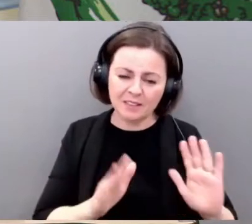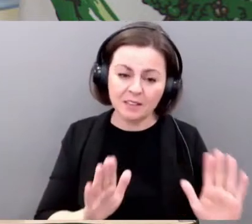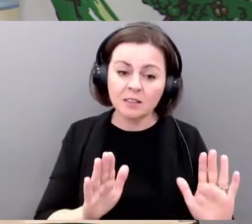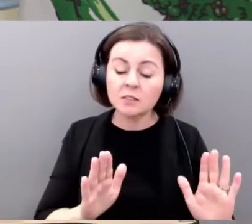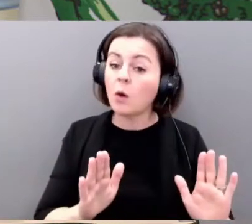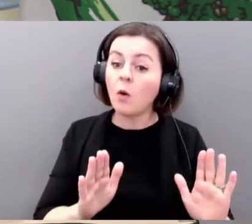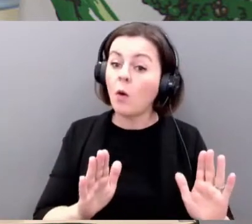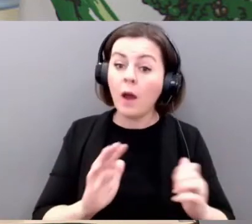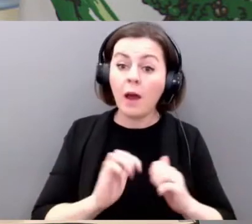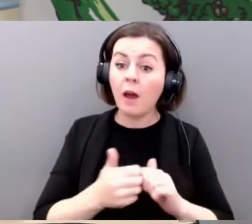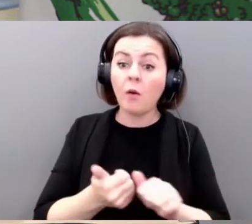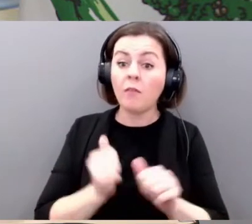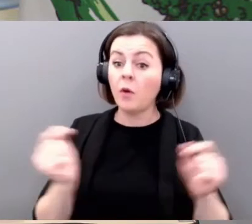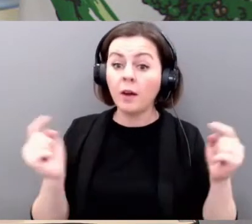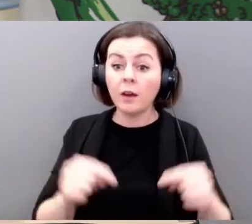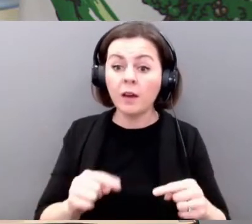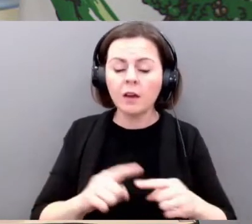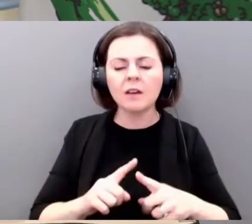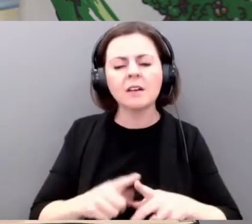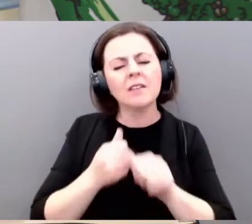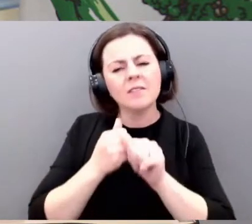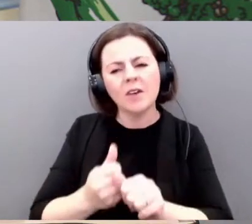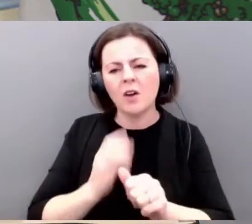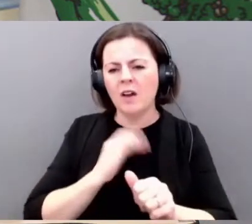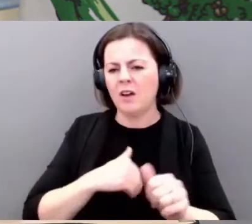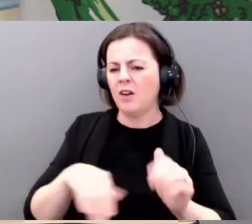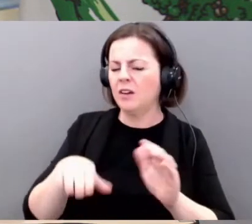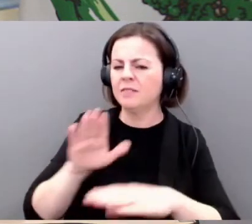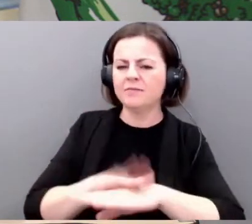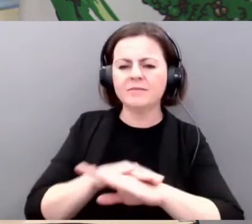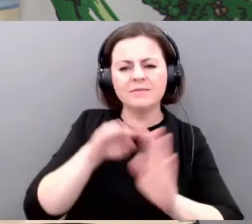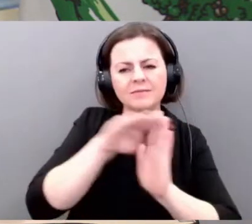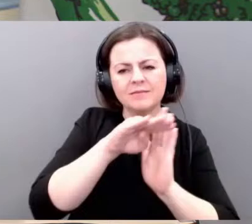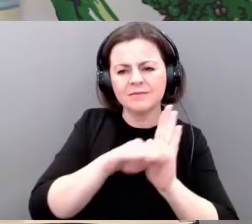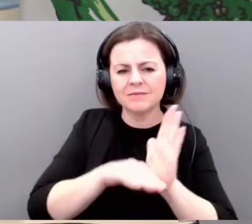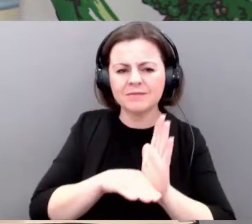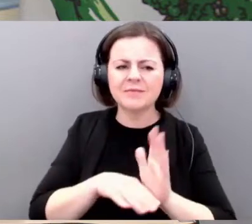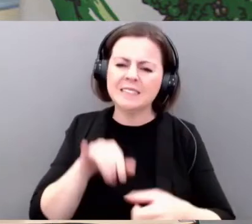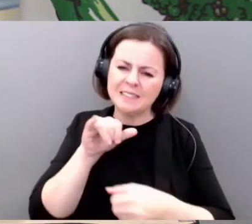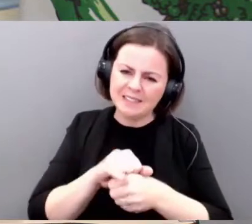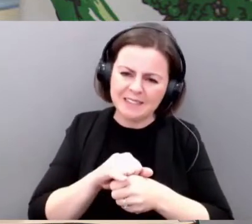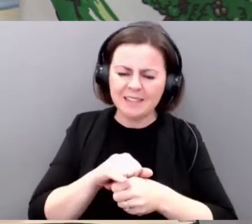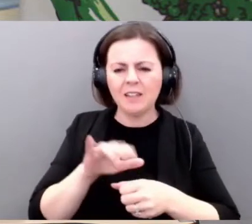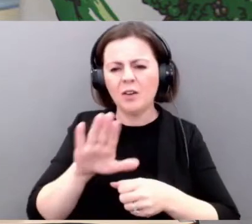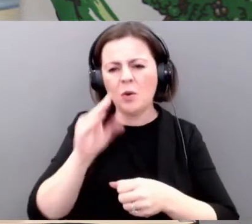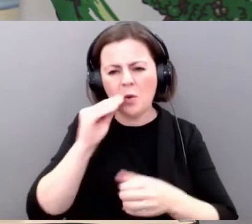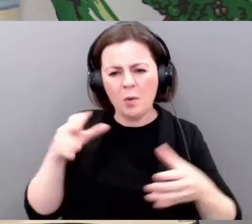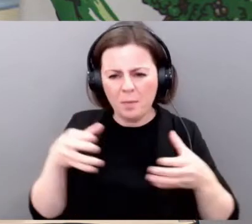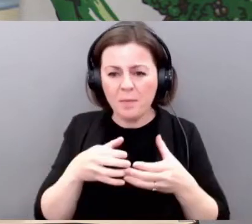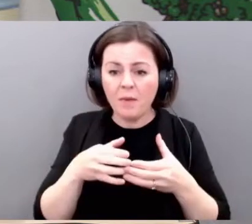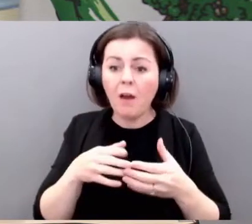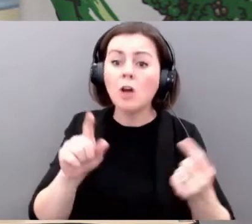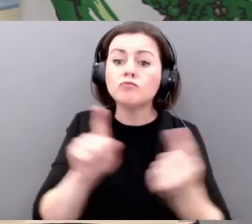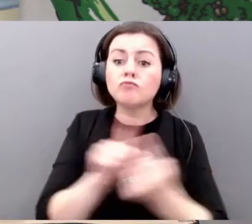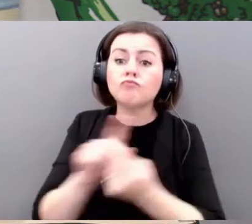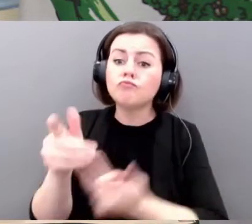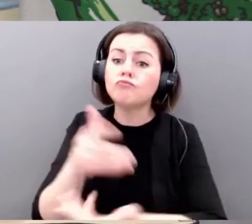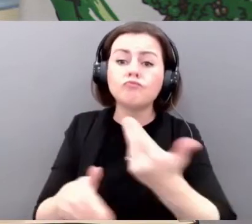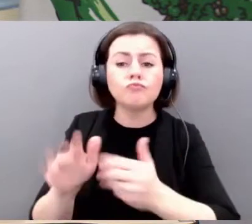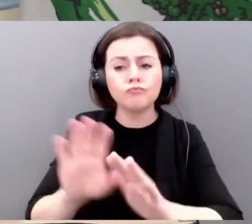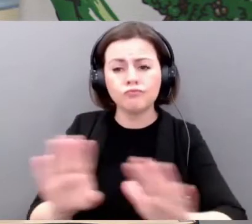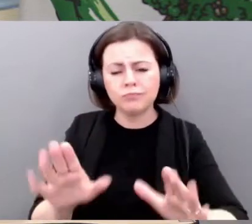advice, to stay apart, to stick to your household, and to limit your contacts. On Monday, we began a 14-day circuit